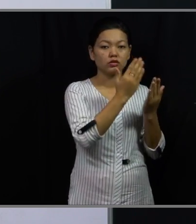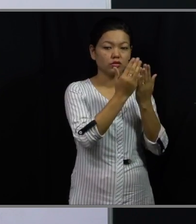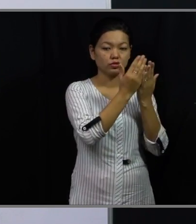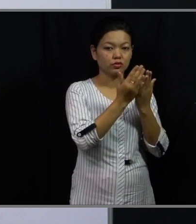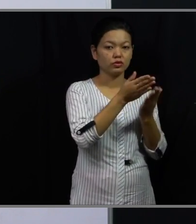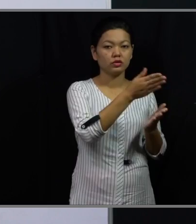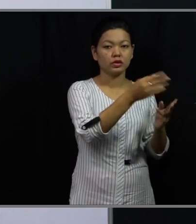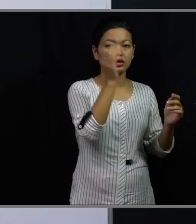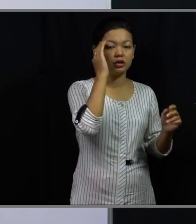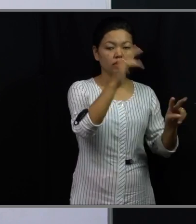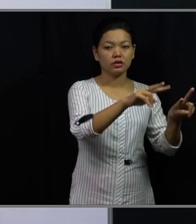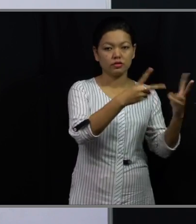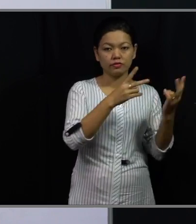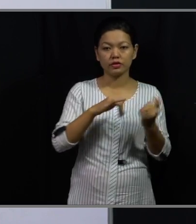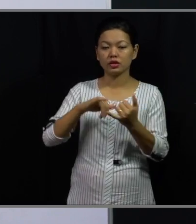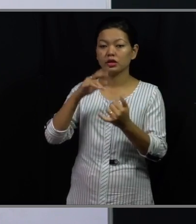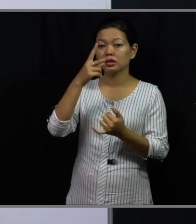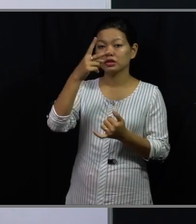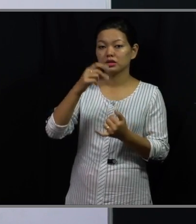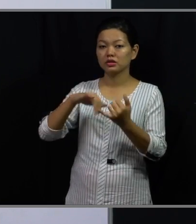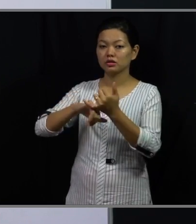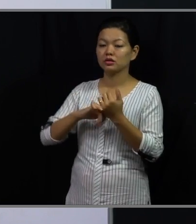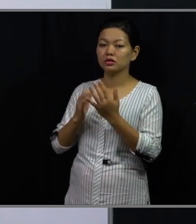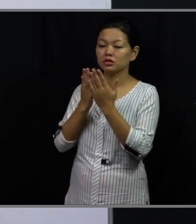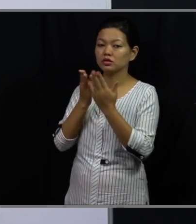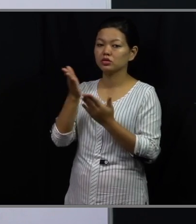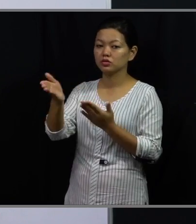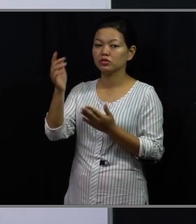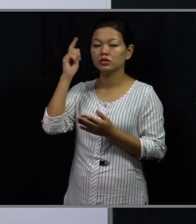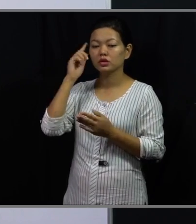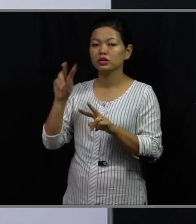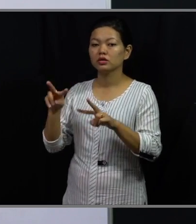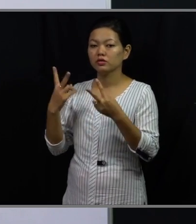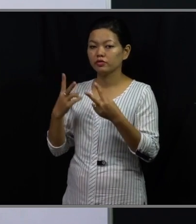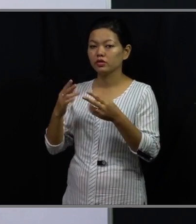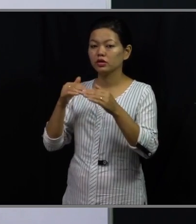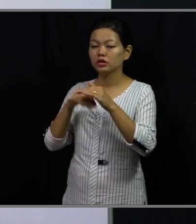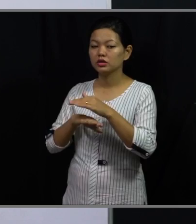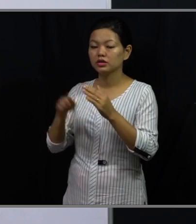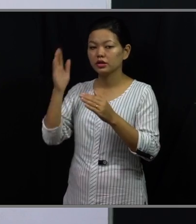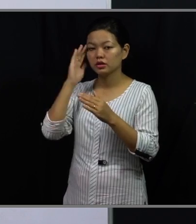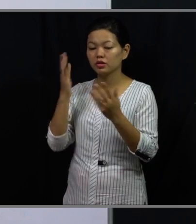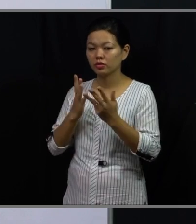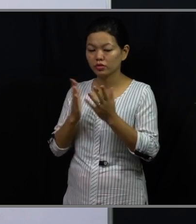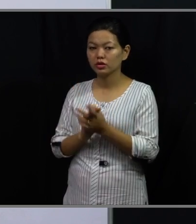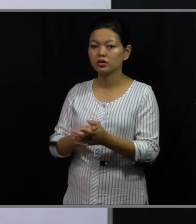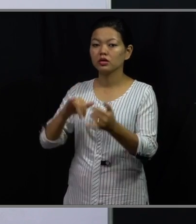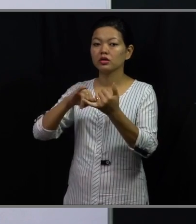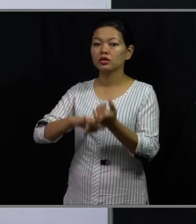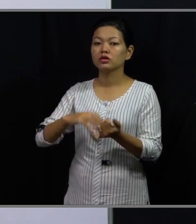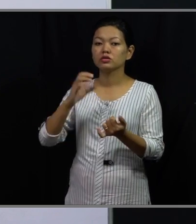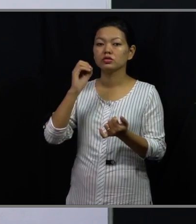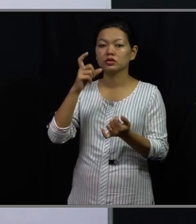traditional school of thought, we can say. Why? Because they think that sociology as a science is a